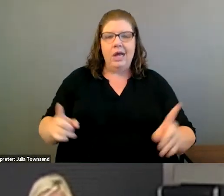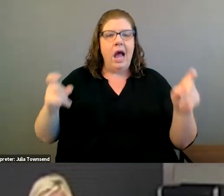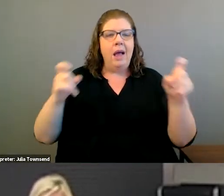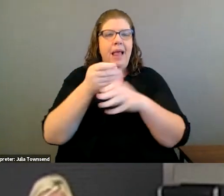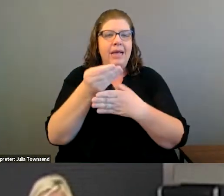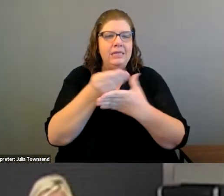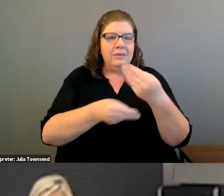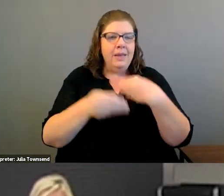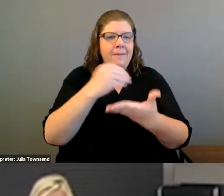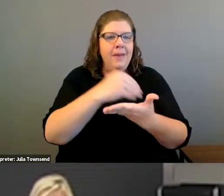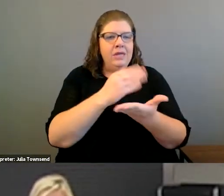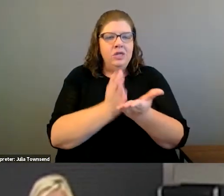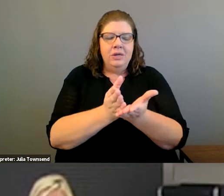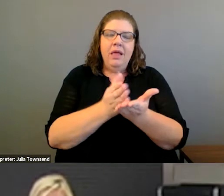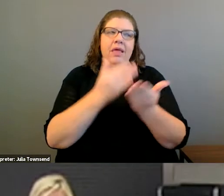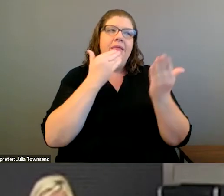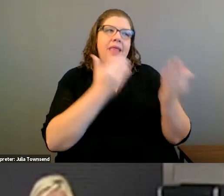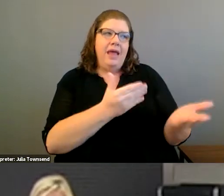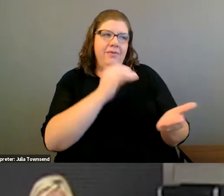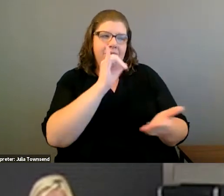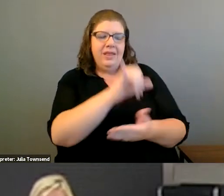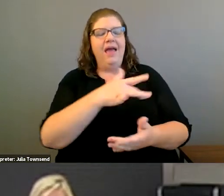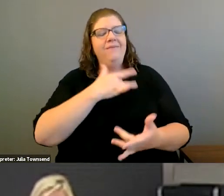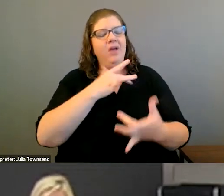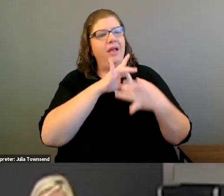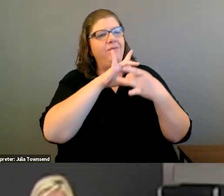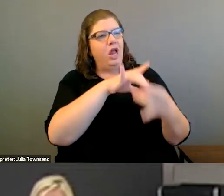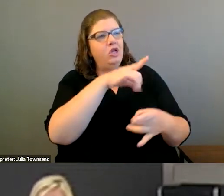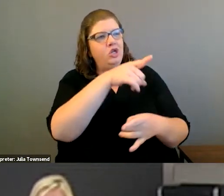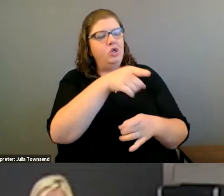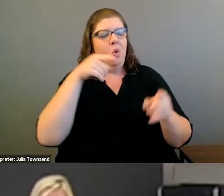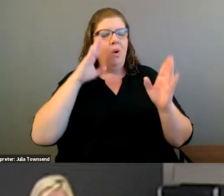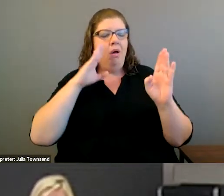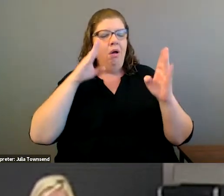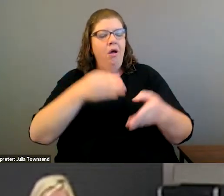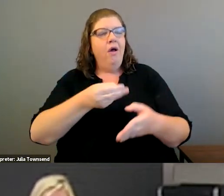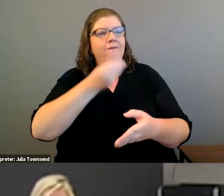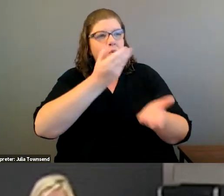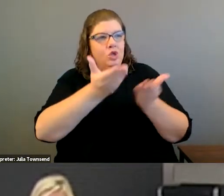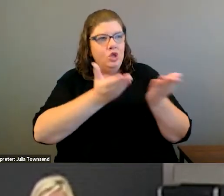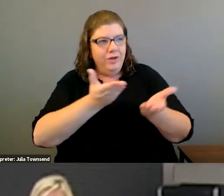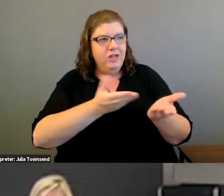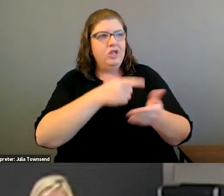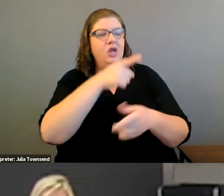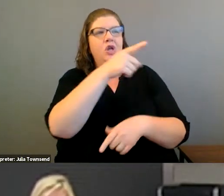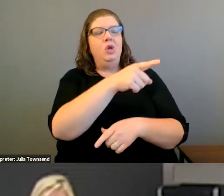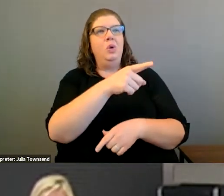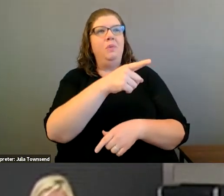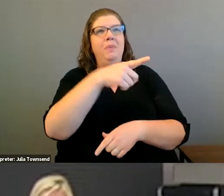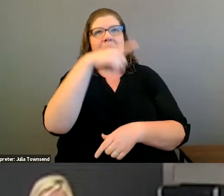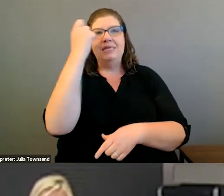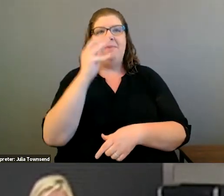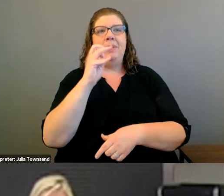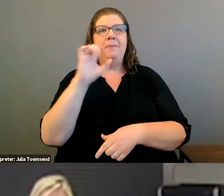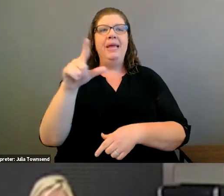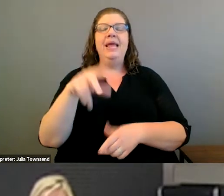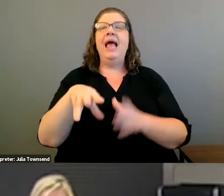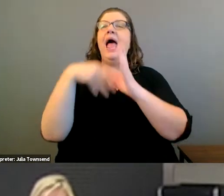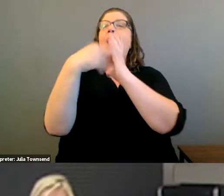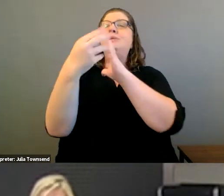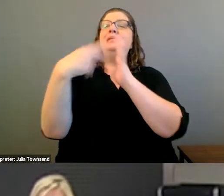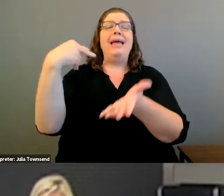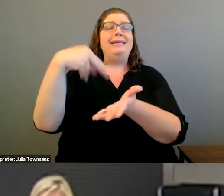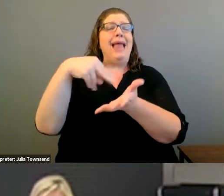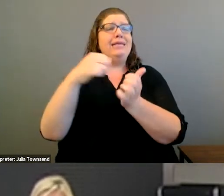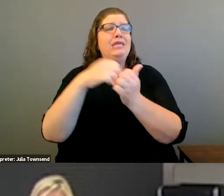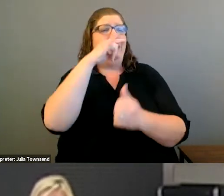thank you for that. And I really feel as I connected with you over food service and the times that you would be at summer meals out there dancing with the kids. And under